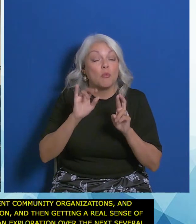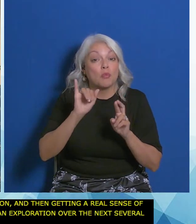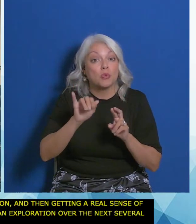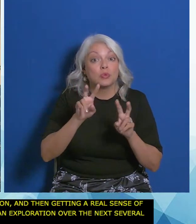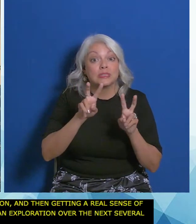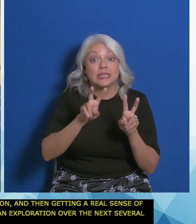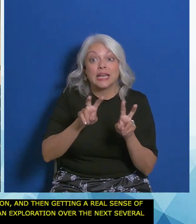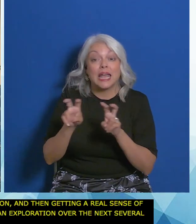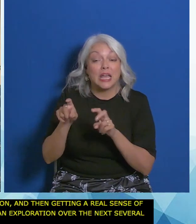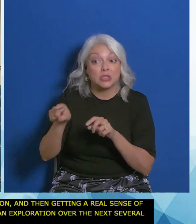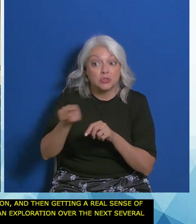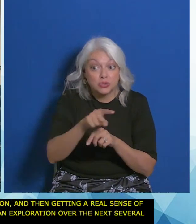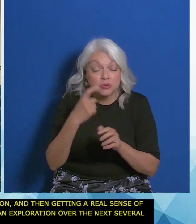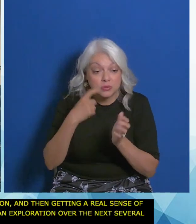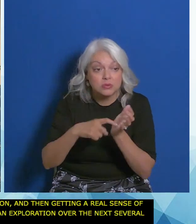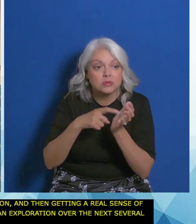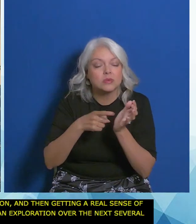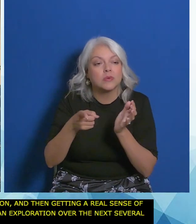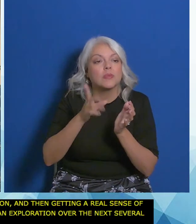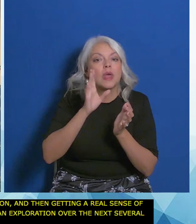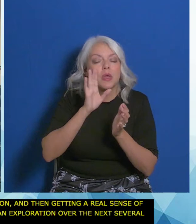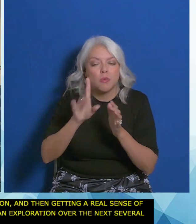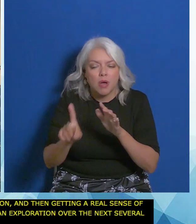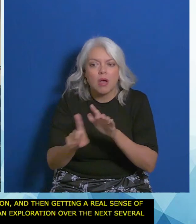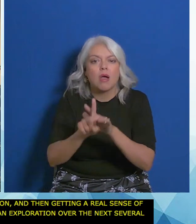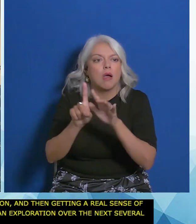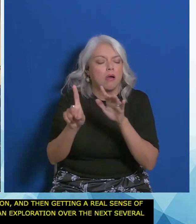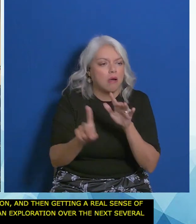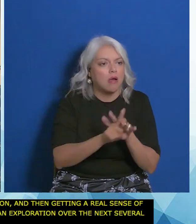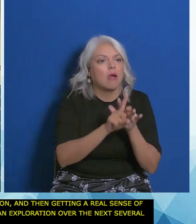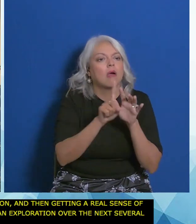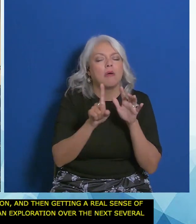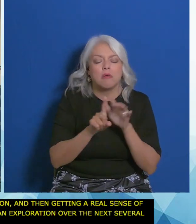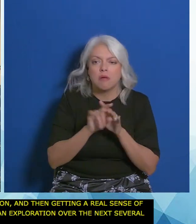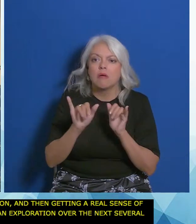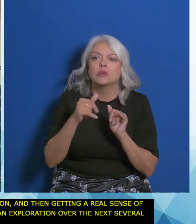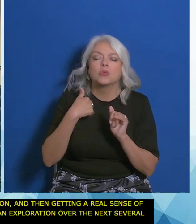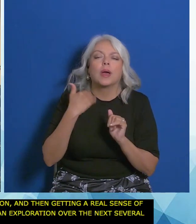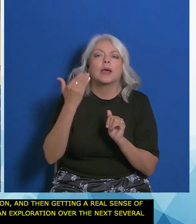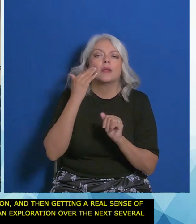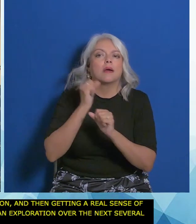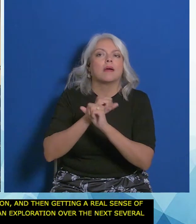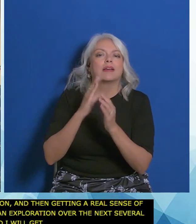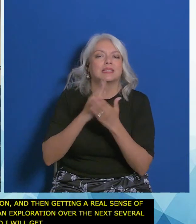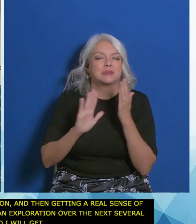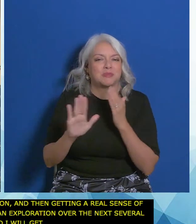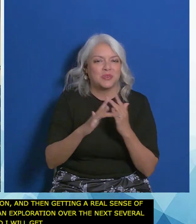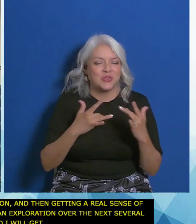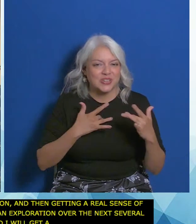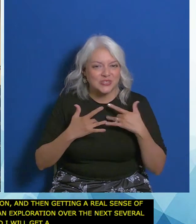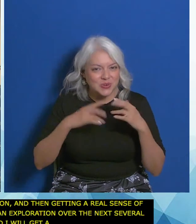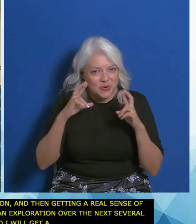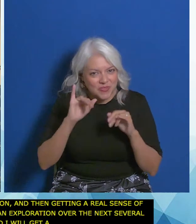will bubble to the surface, and I'll have a better idea of where some of the concerns are. Hopefully that answers your question.